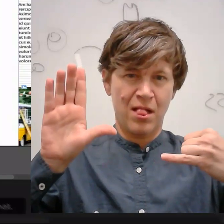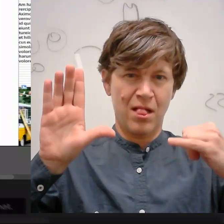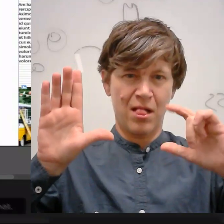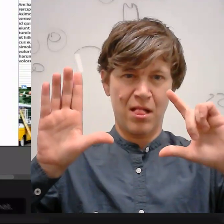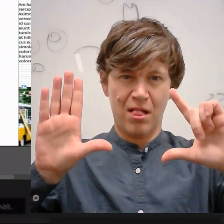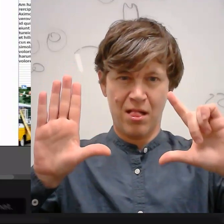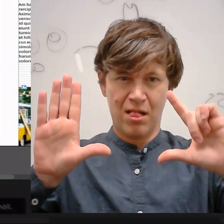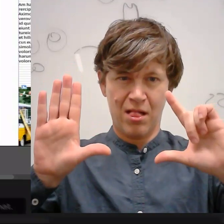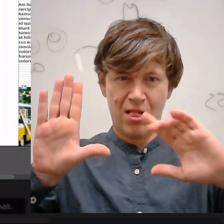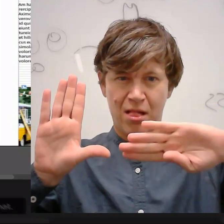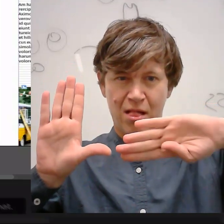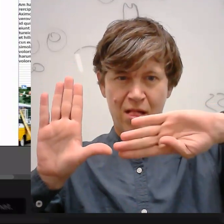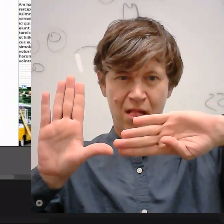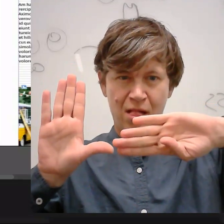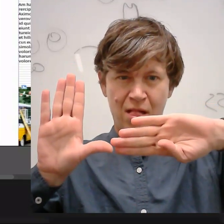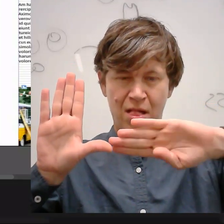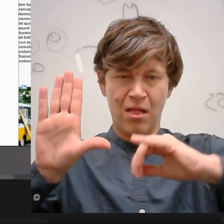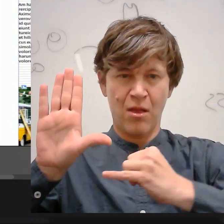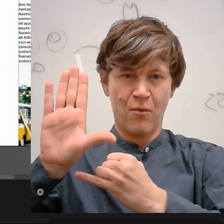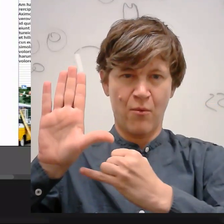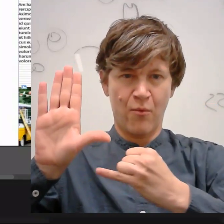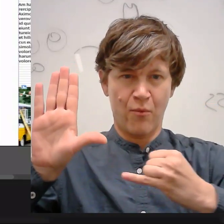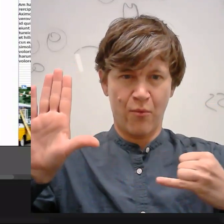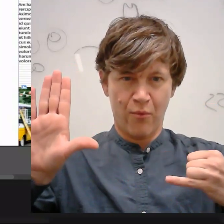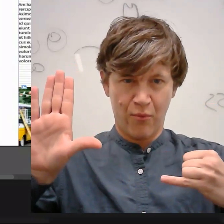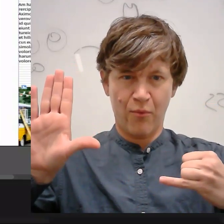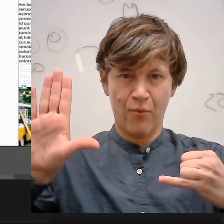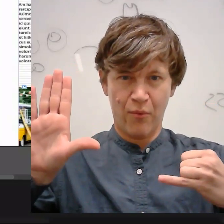You can see I'm going to have to slightly adjust that. Okay.